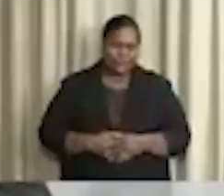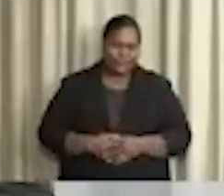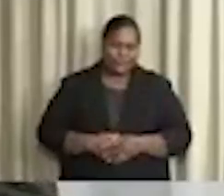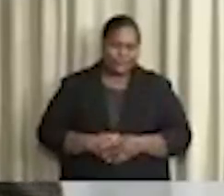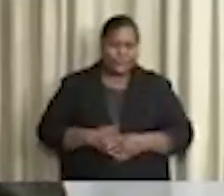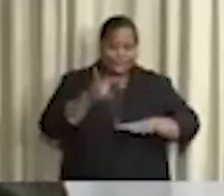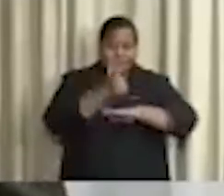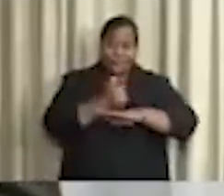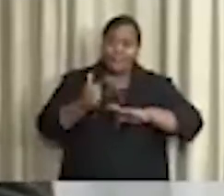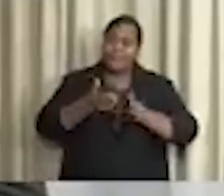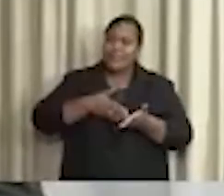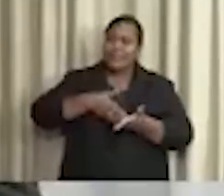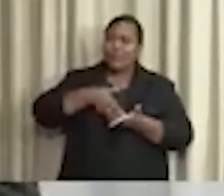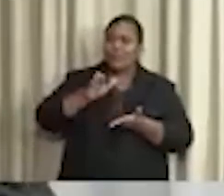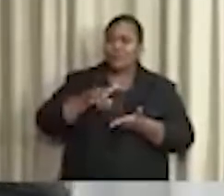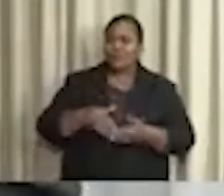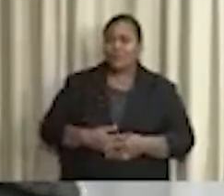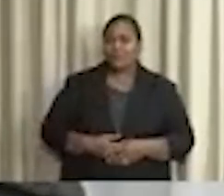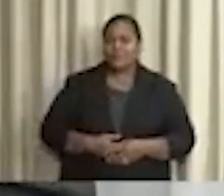Cabinet approved the